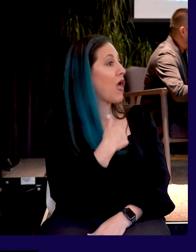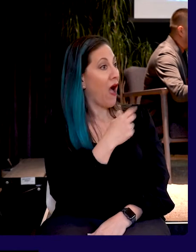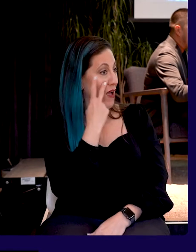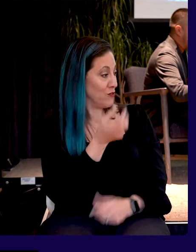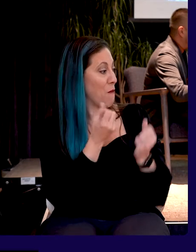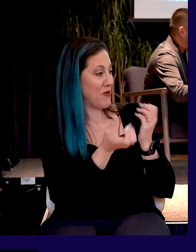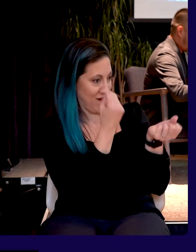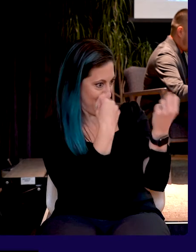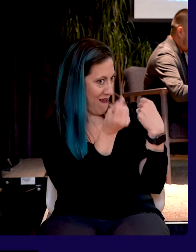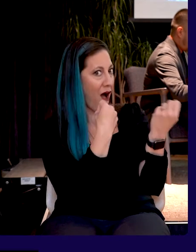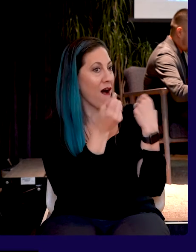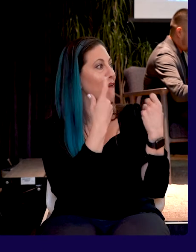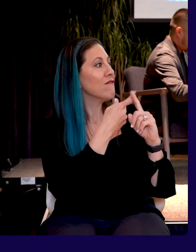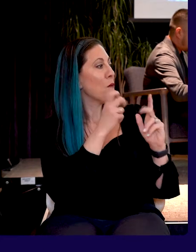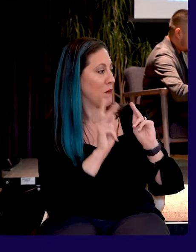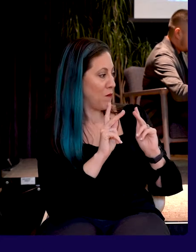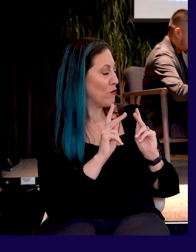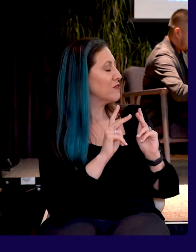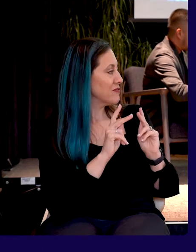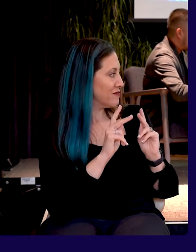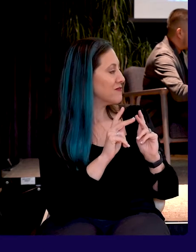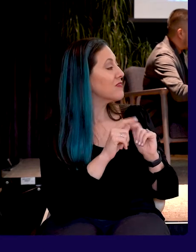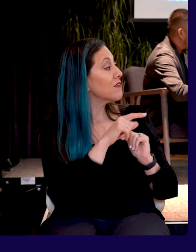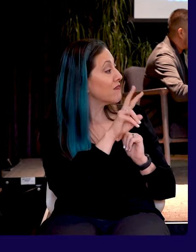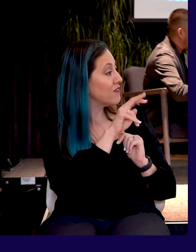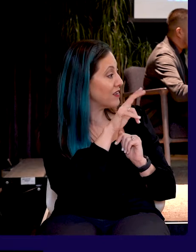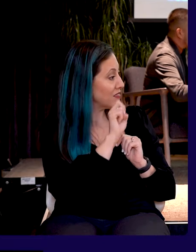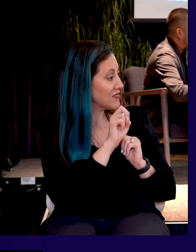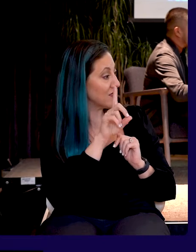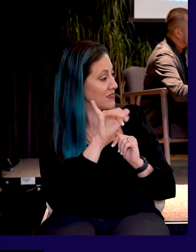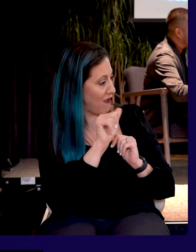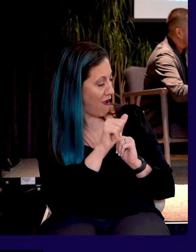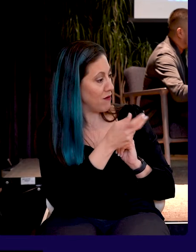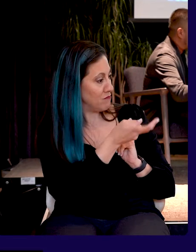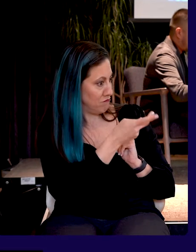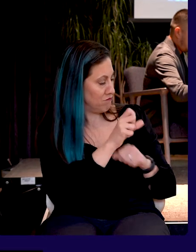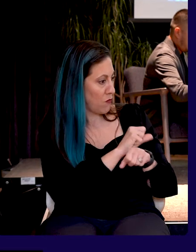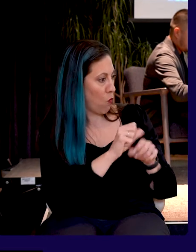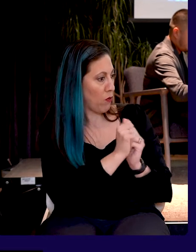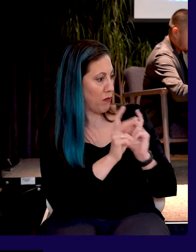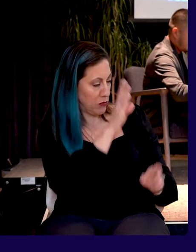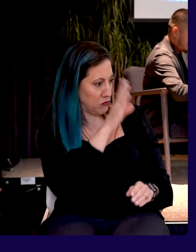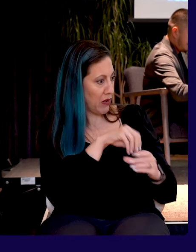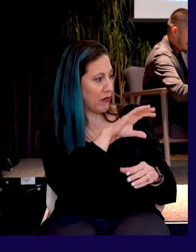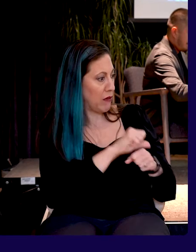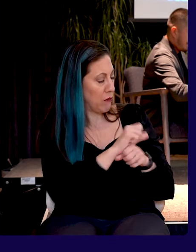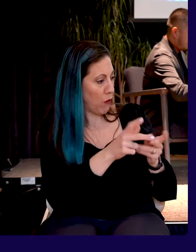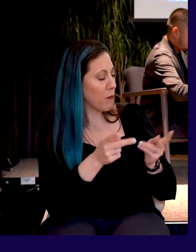from some of those findings. Venice and Dia, hearing these findings and working with folks directly in your